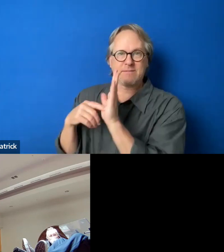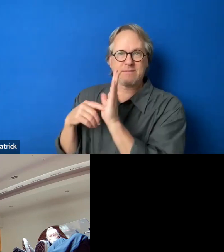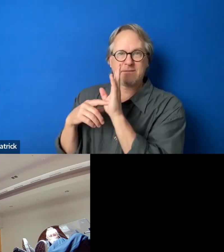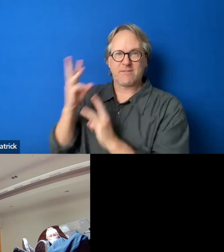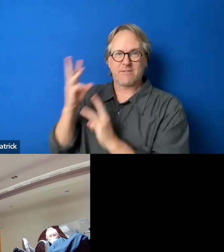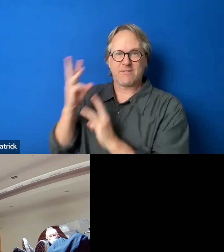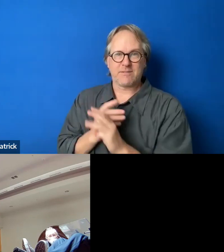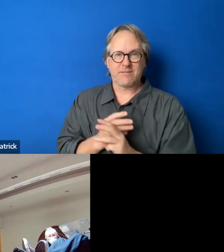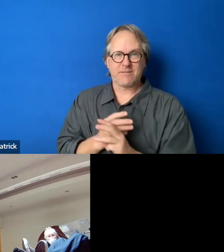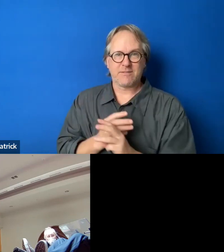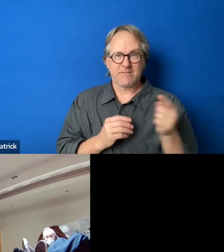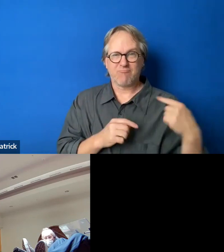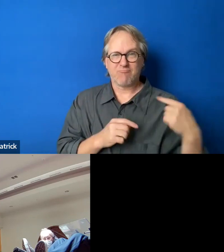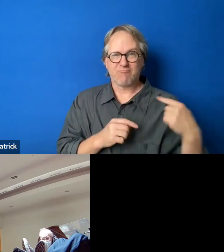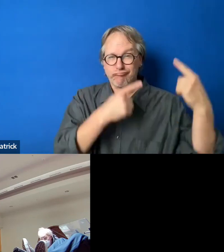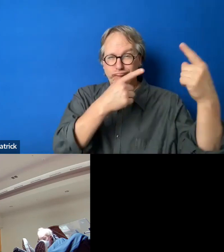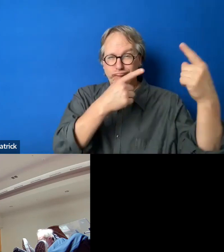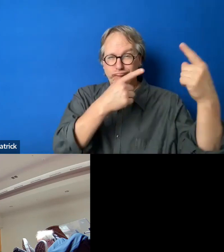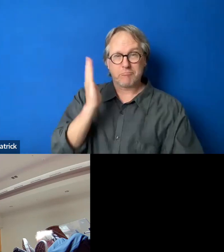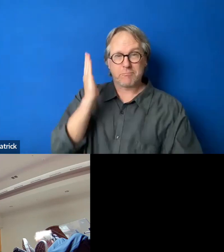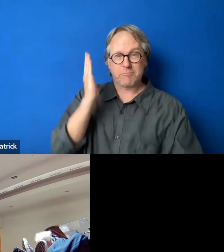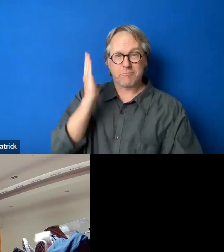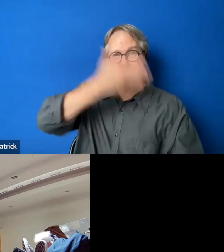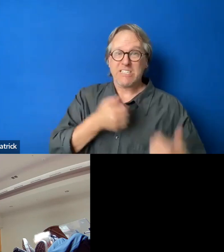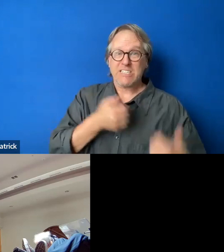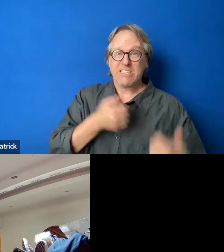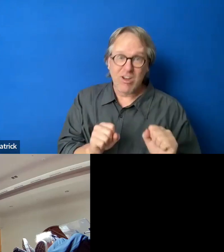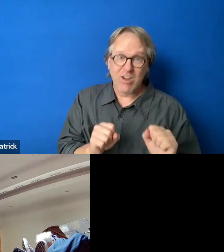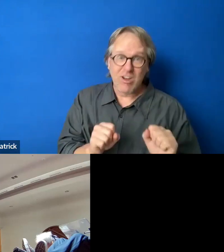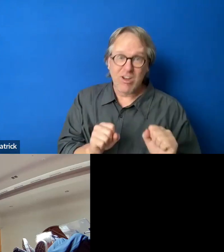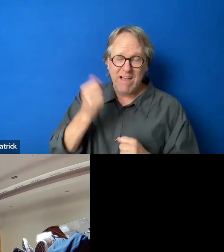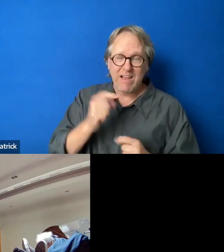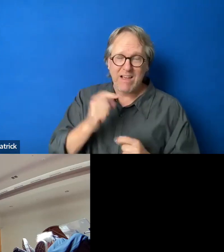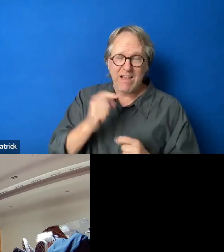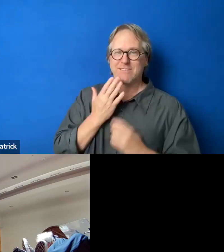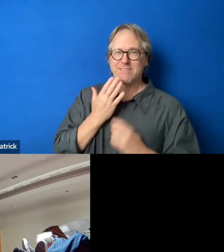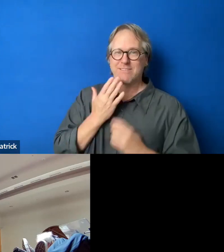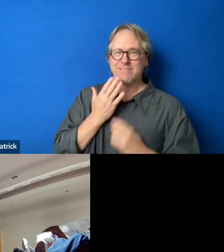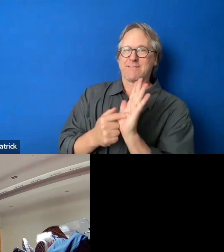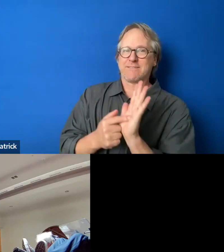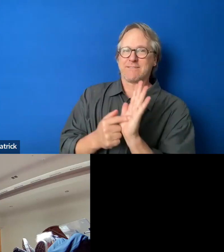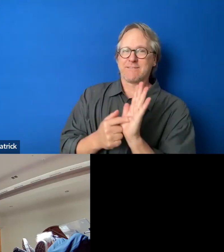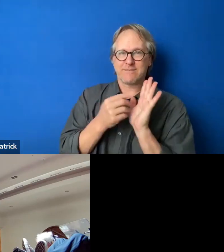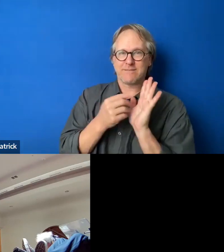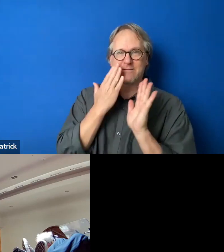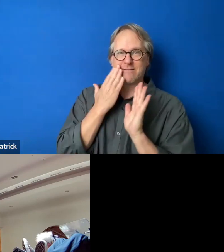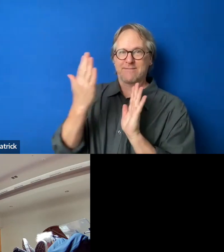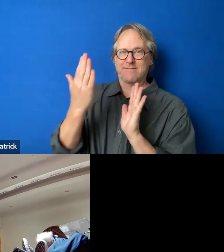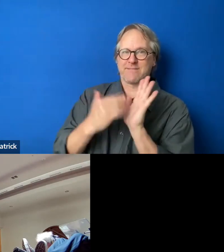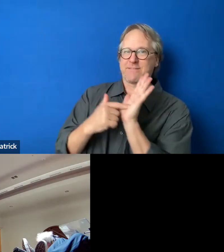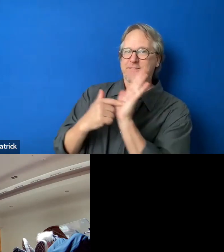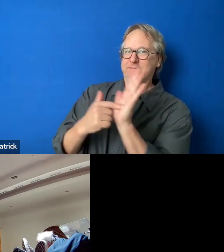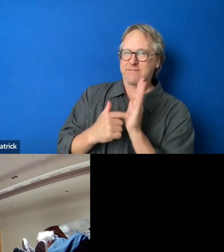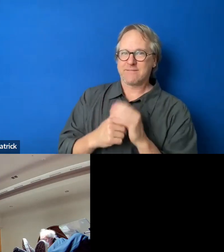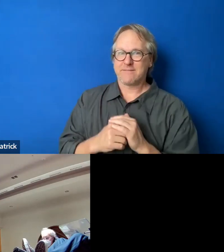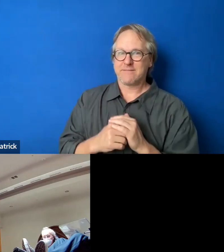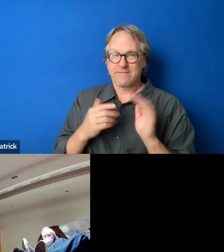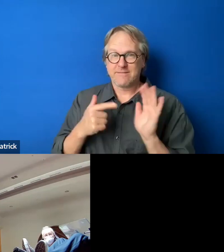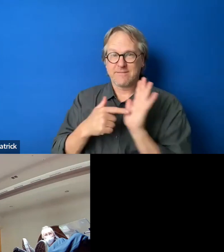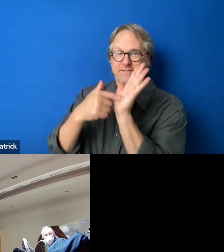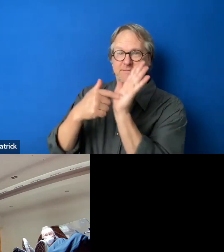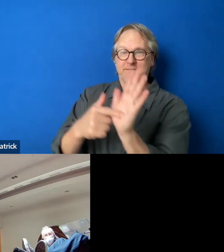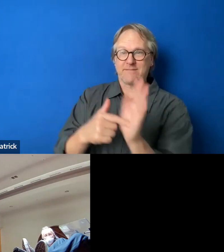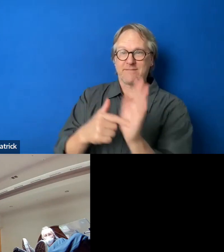and, you know, do their very best to present to the world as typical